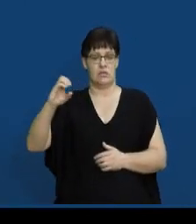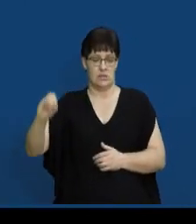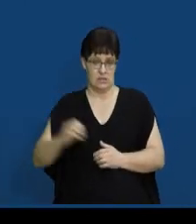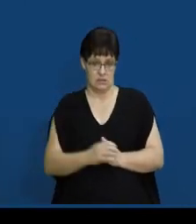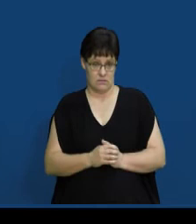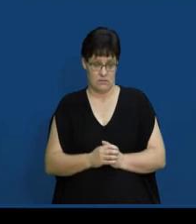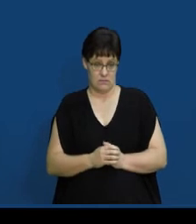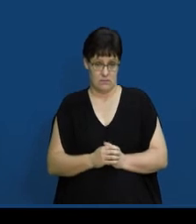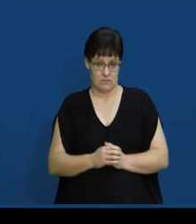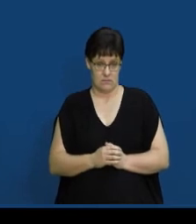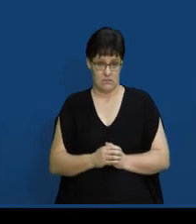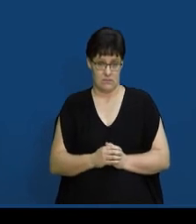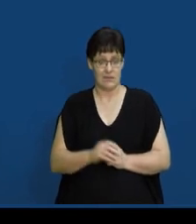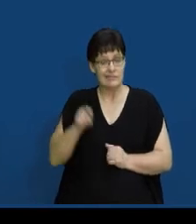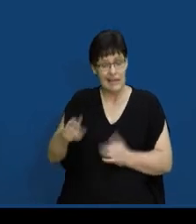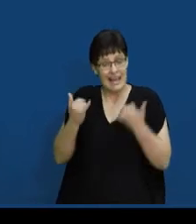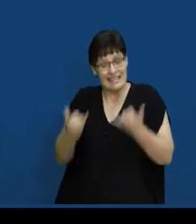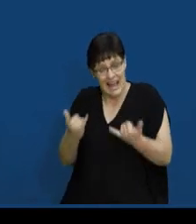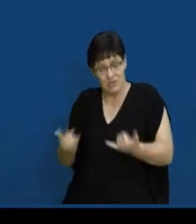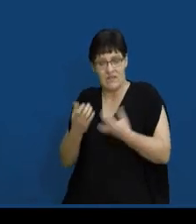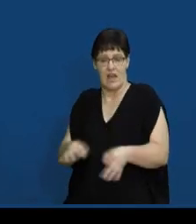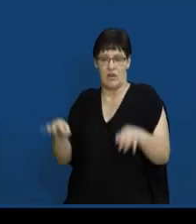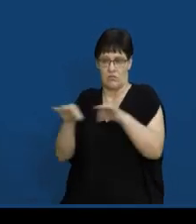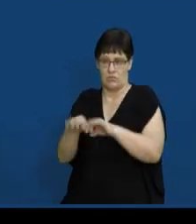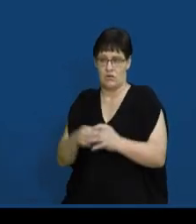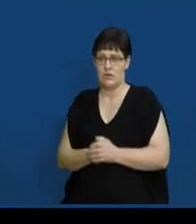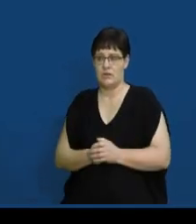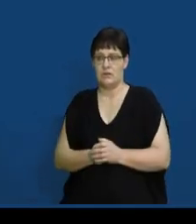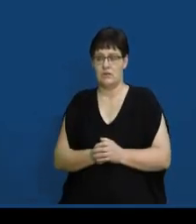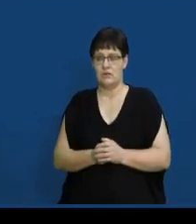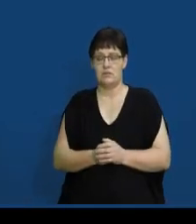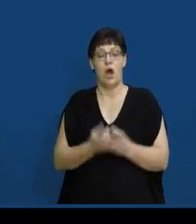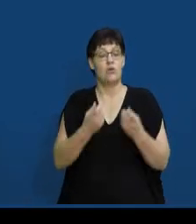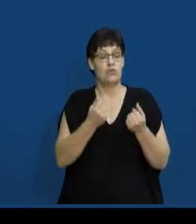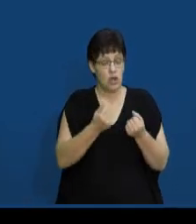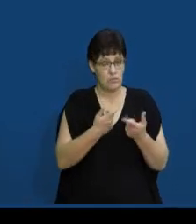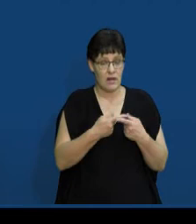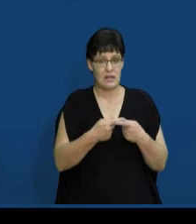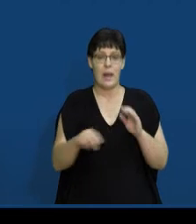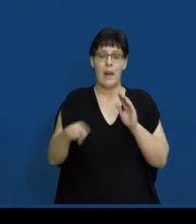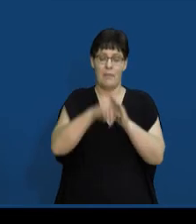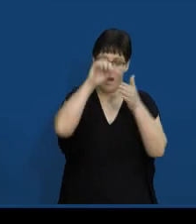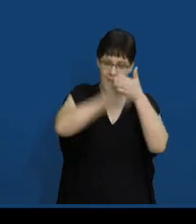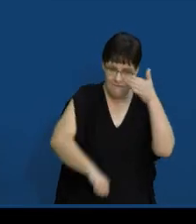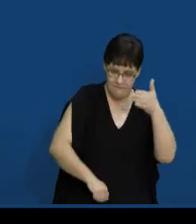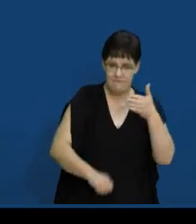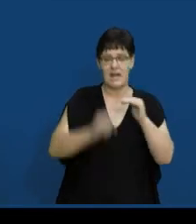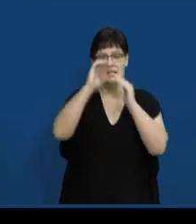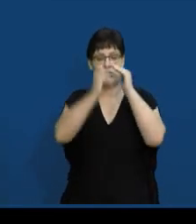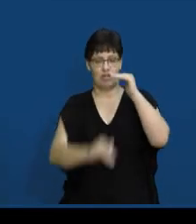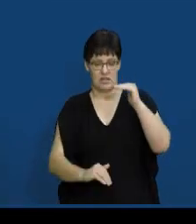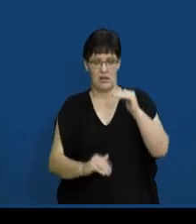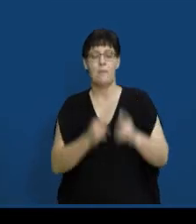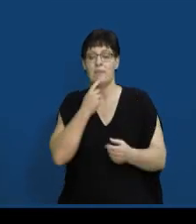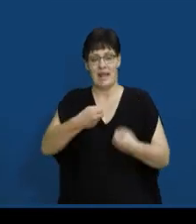20,000 Rand. That's your current value. Where do we get it from? Cost price minus the accumulated depreciation will